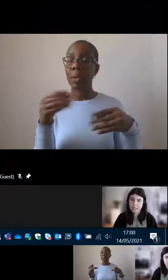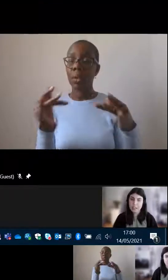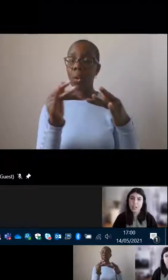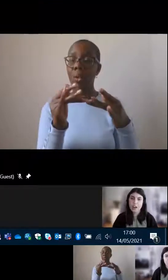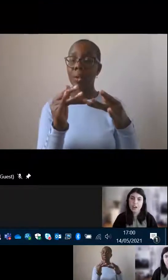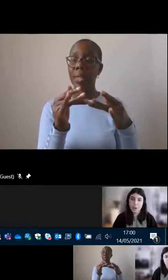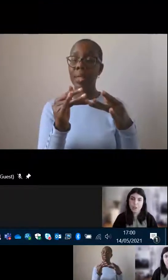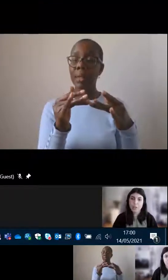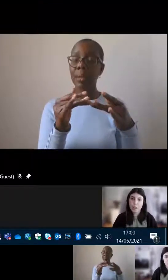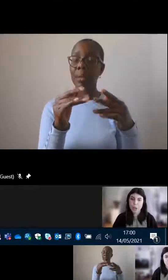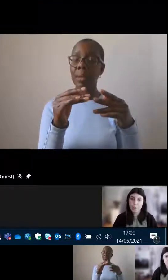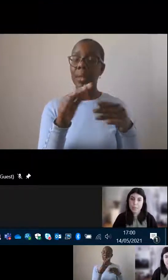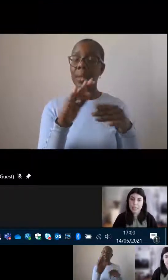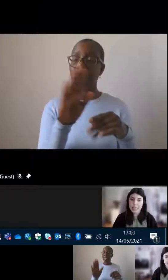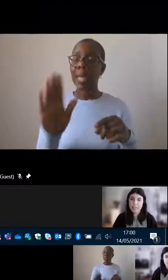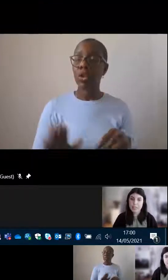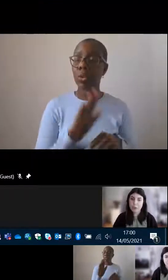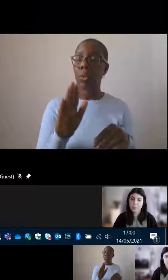Helpline on